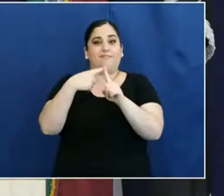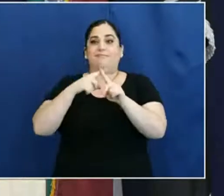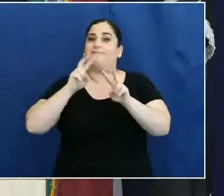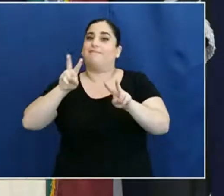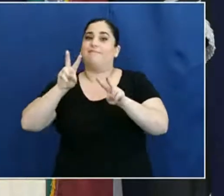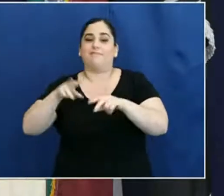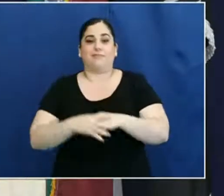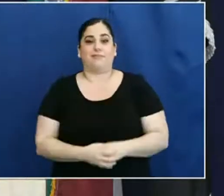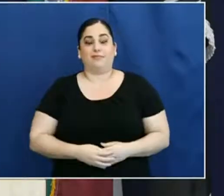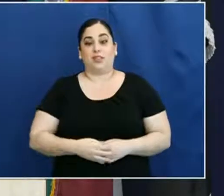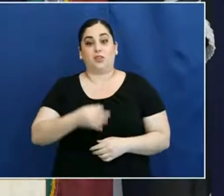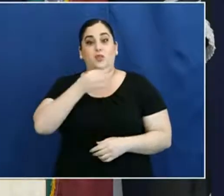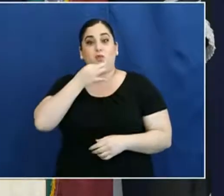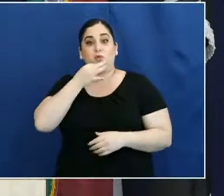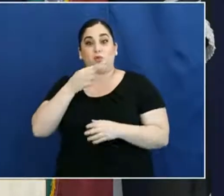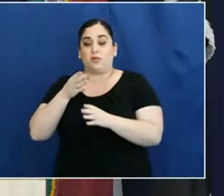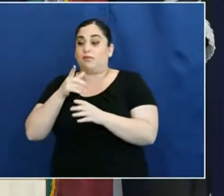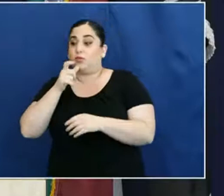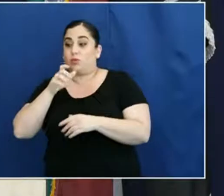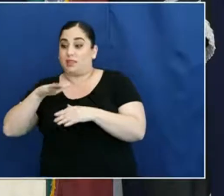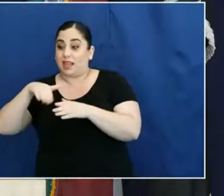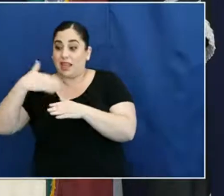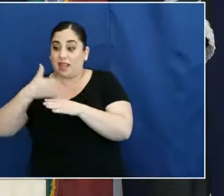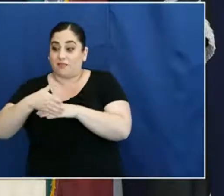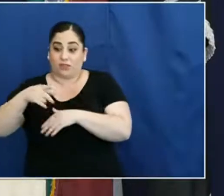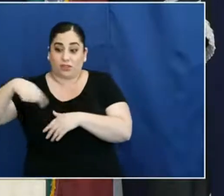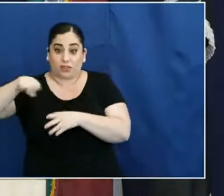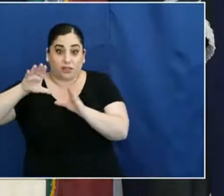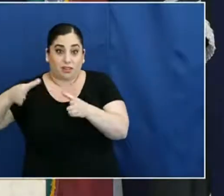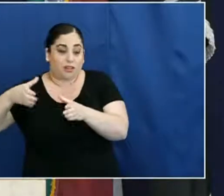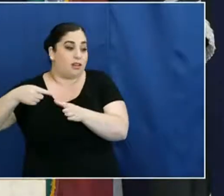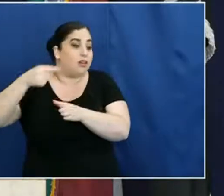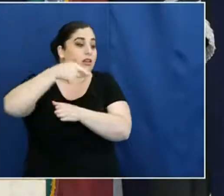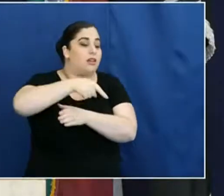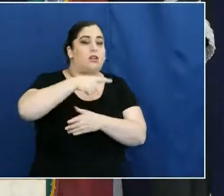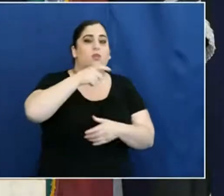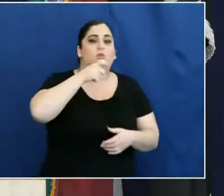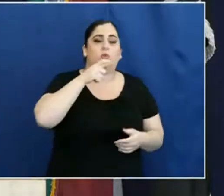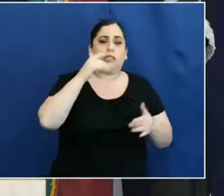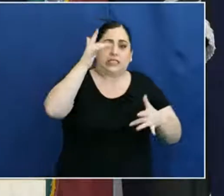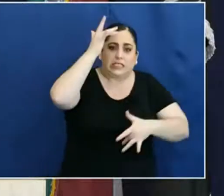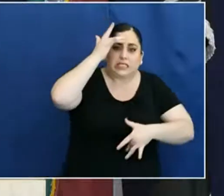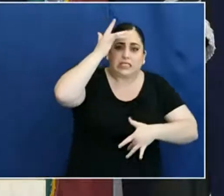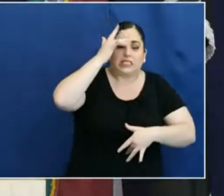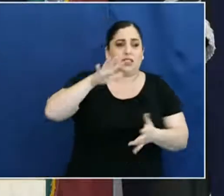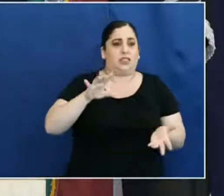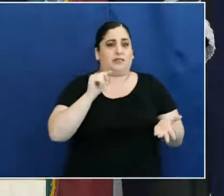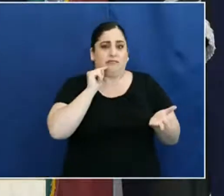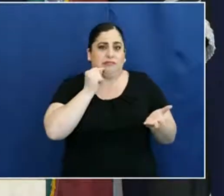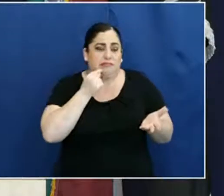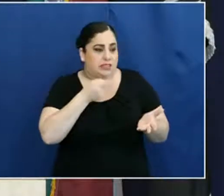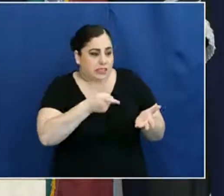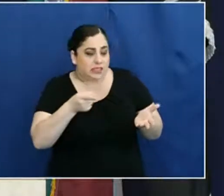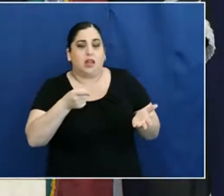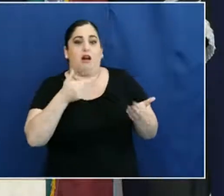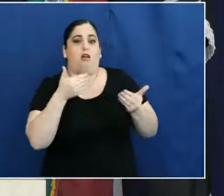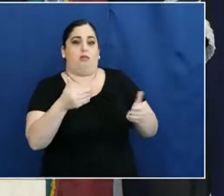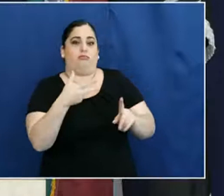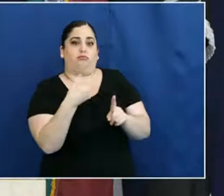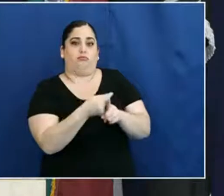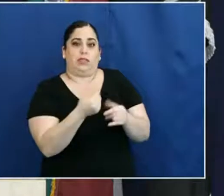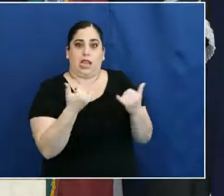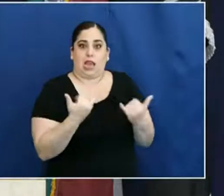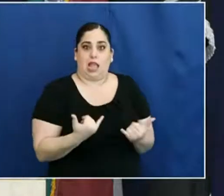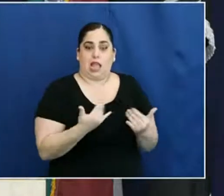conditions. But again, the availability of those appointments will continue to be very limited until the supply increases. The